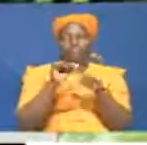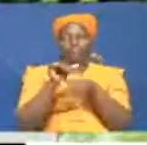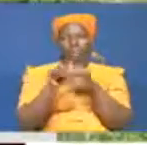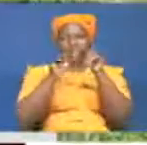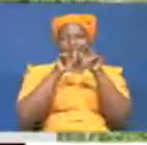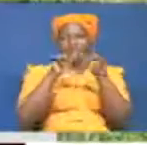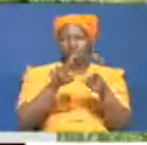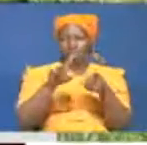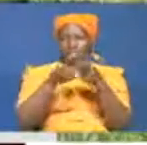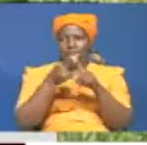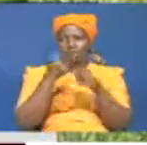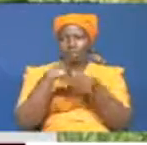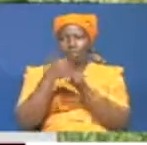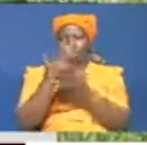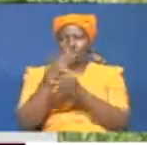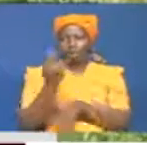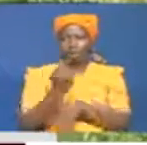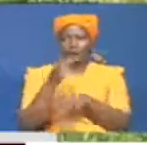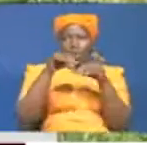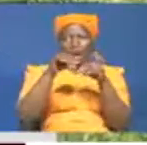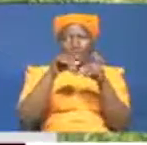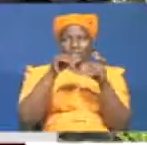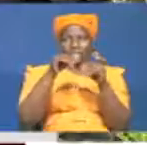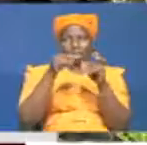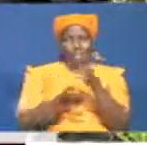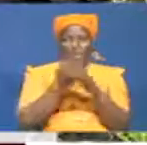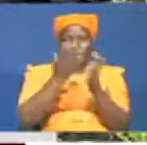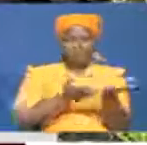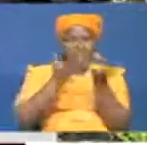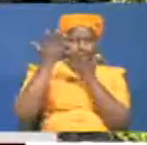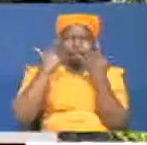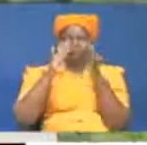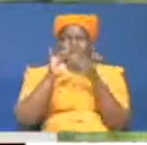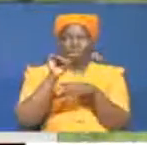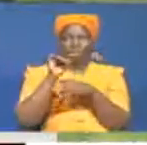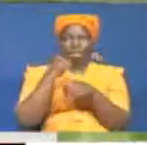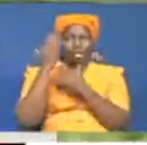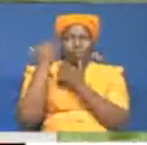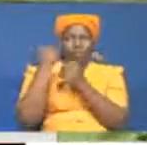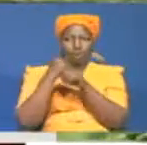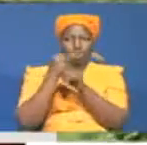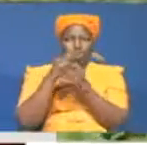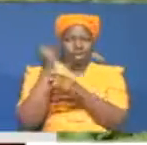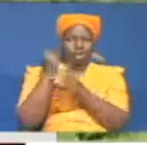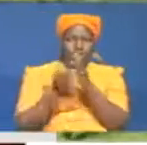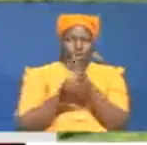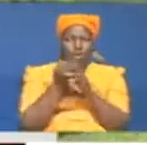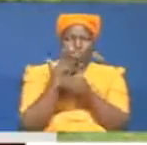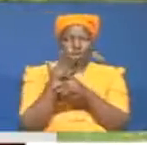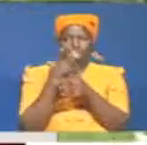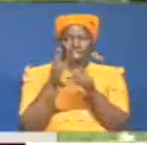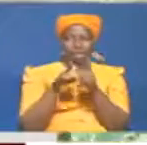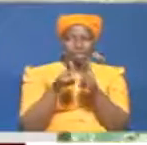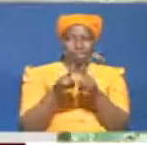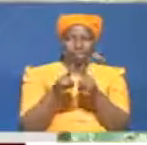quality produce is exported. This is expected to ensure Kenyan produce attracts premium prices and retains traditional